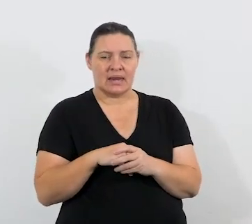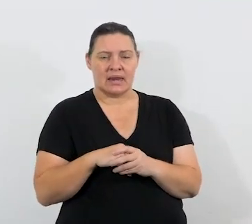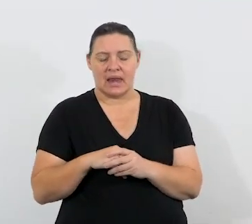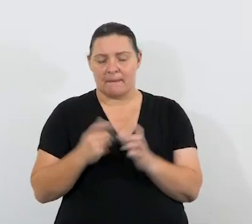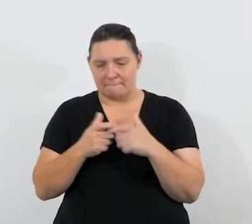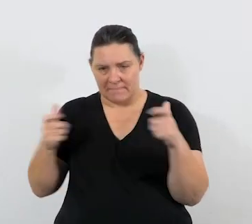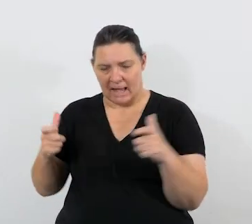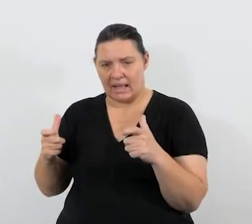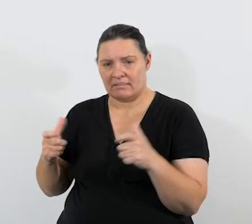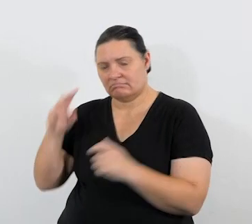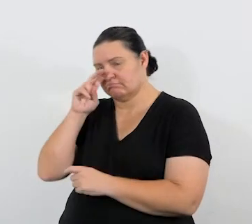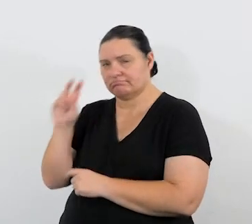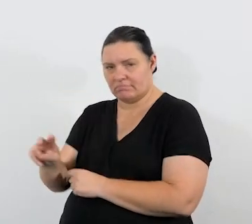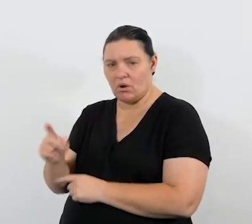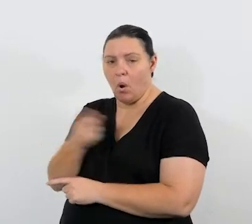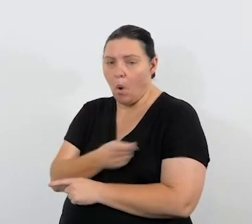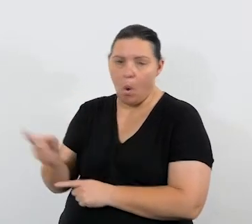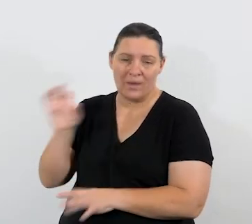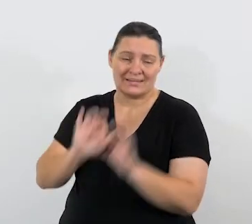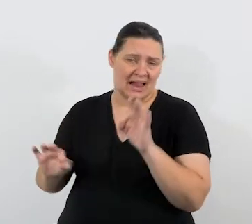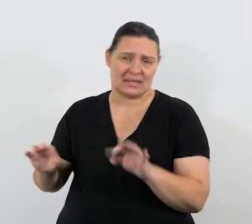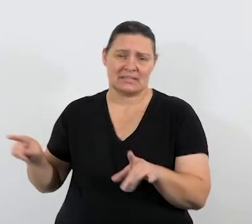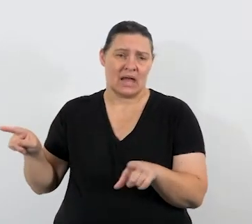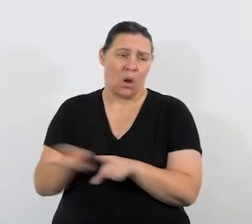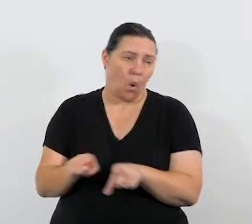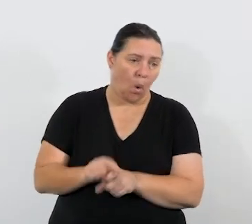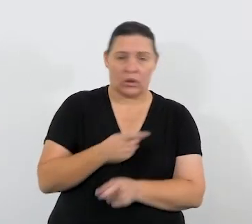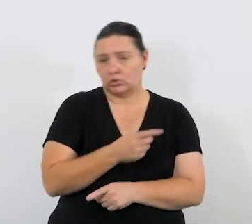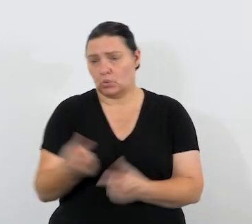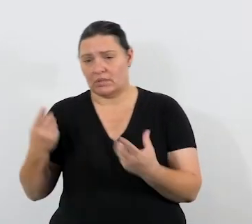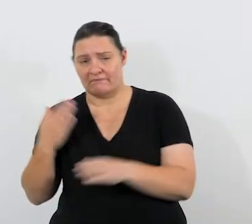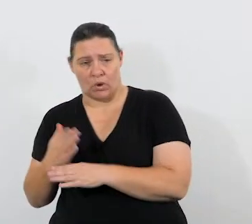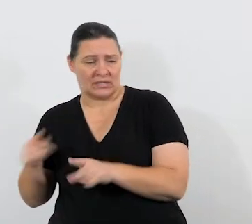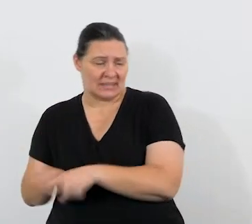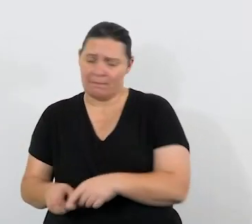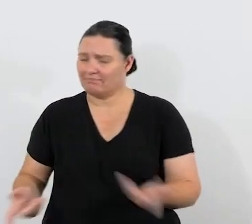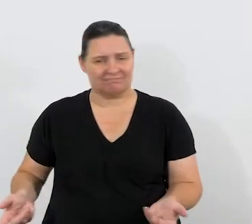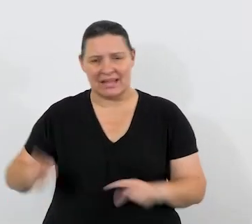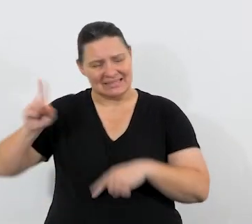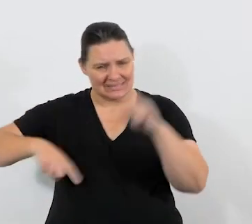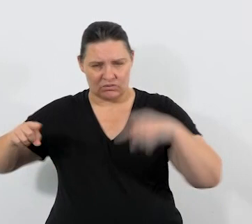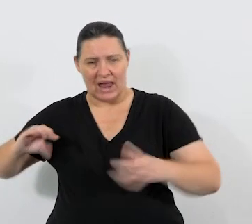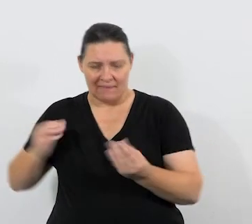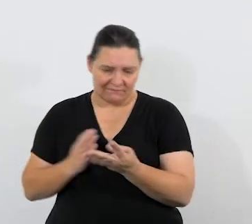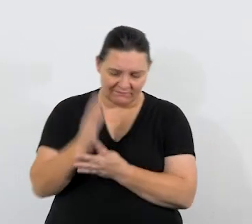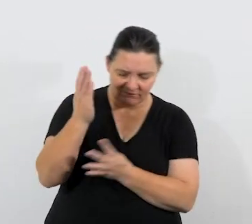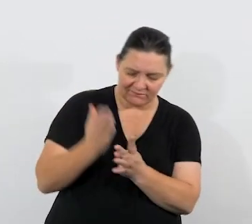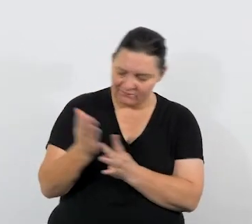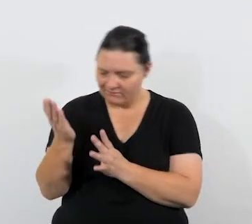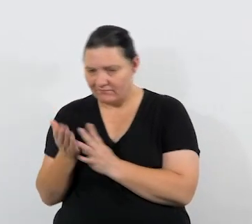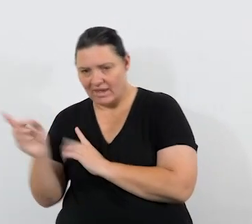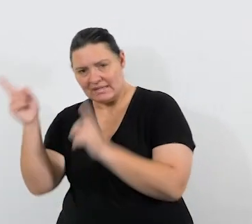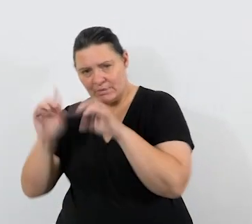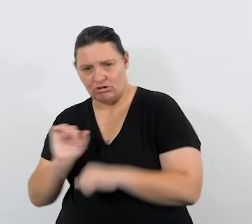organisms. We know that not all cells perform all processes or functions. They are specialized to perform